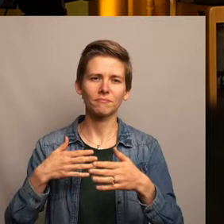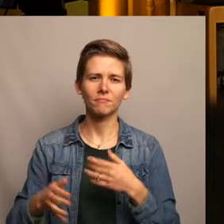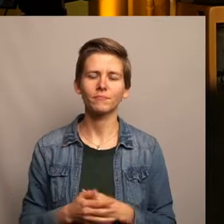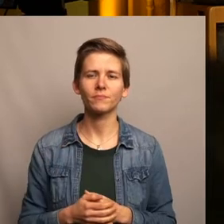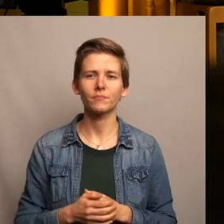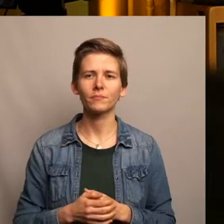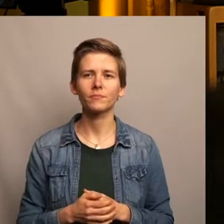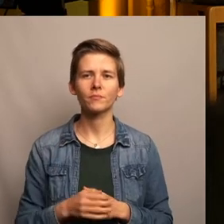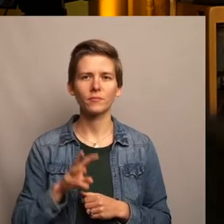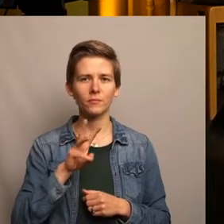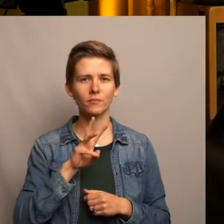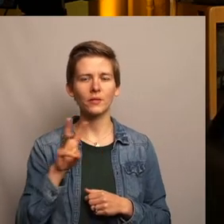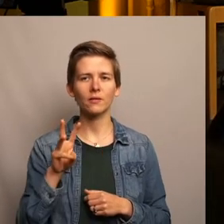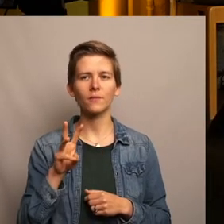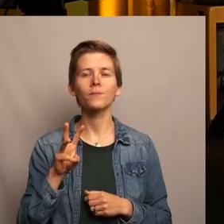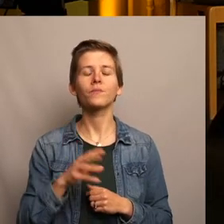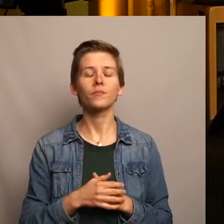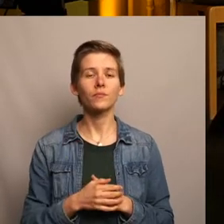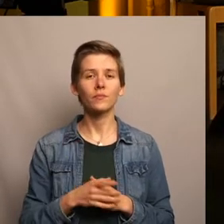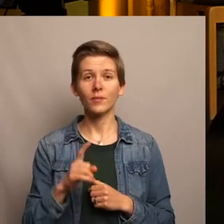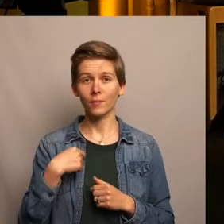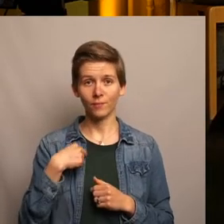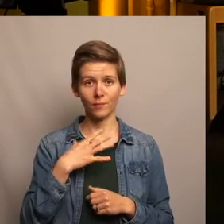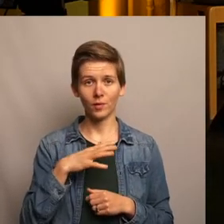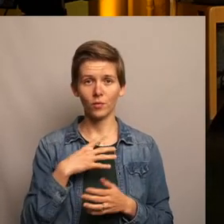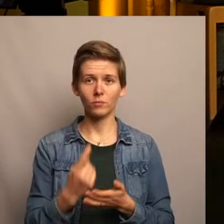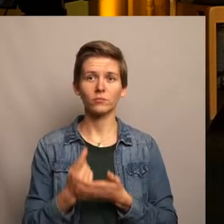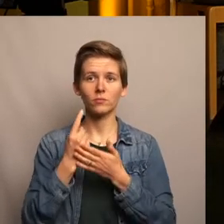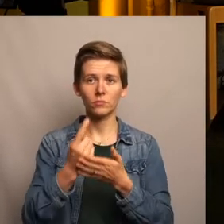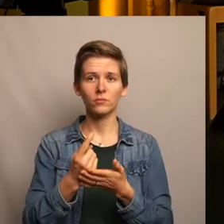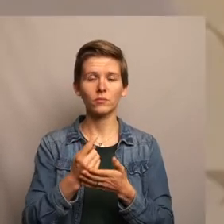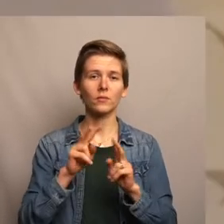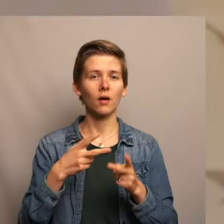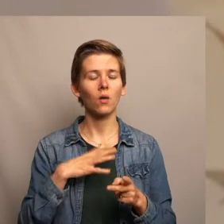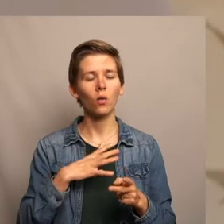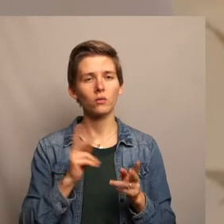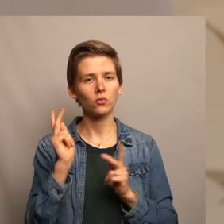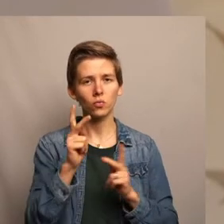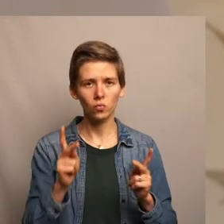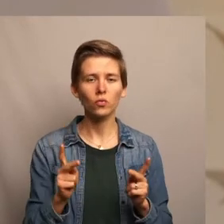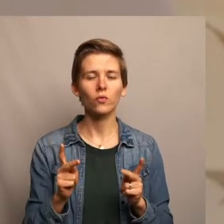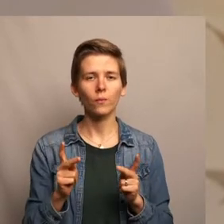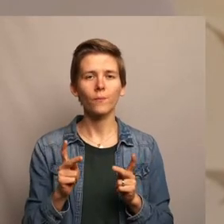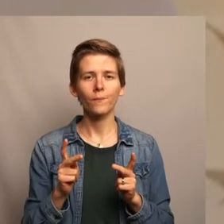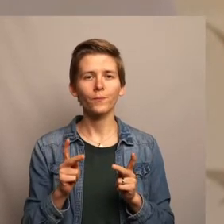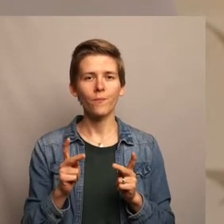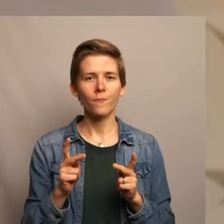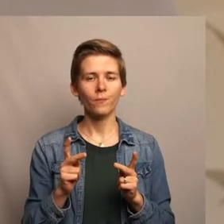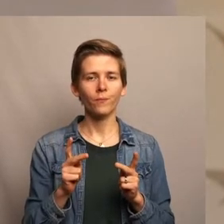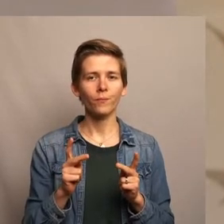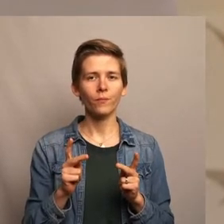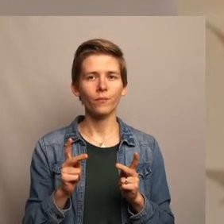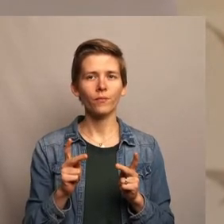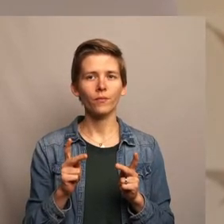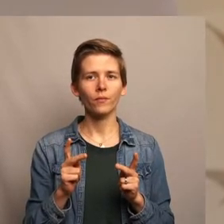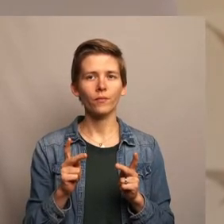I think what I want to highlight or want to ask probably is this